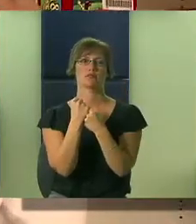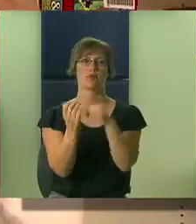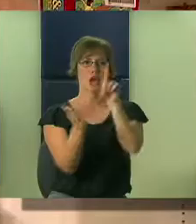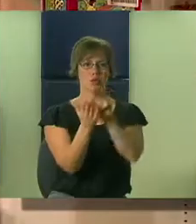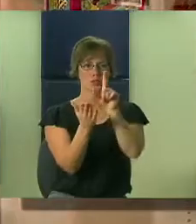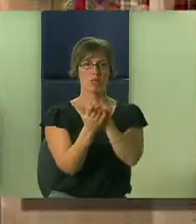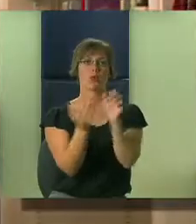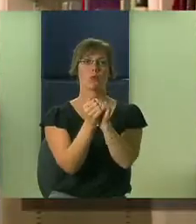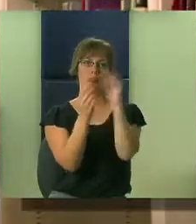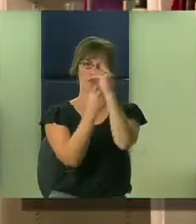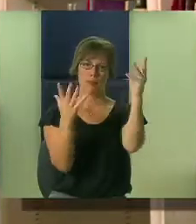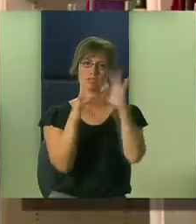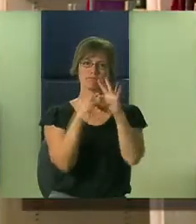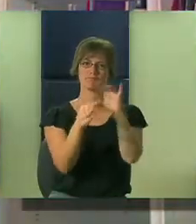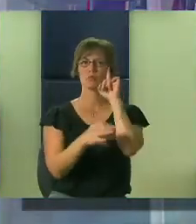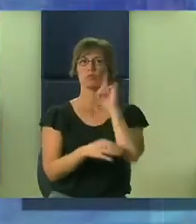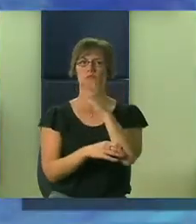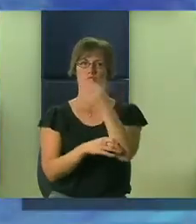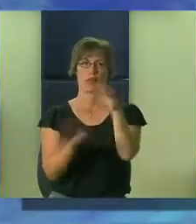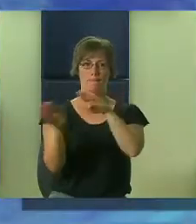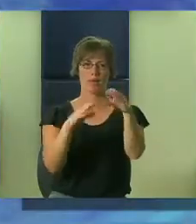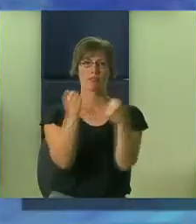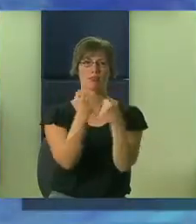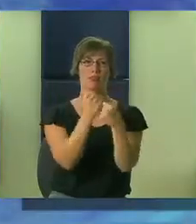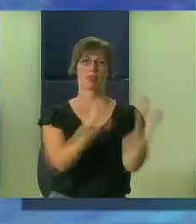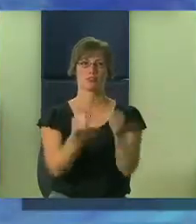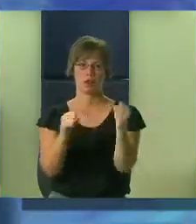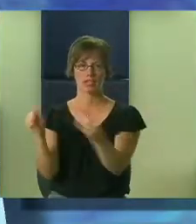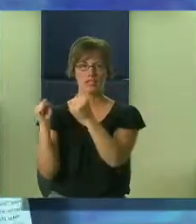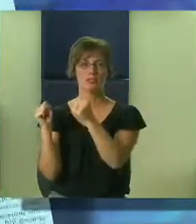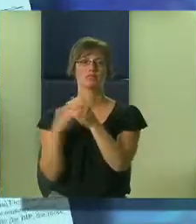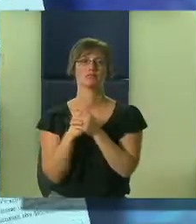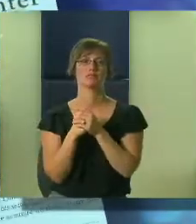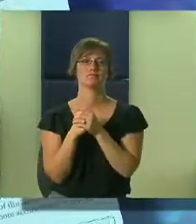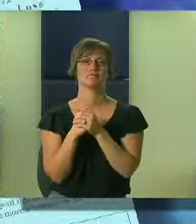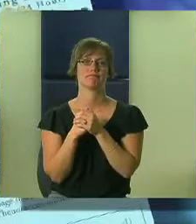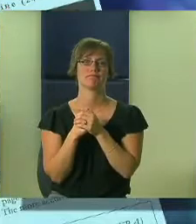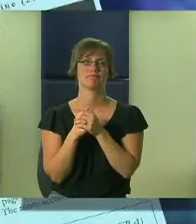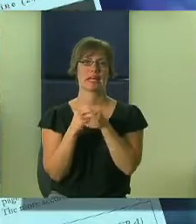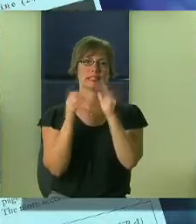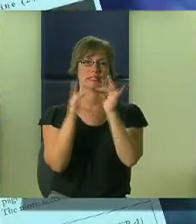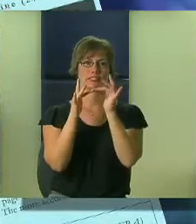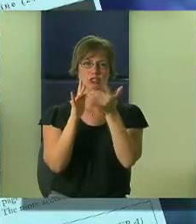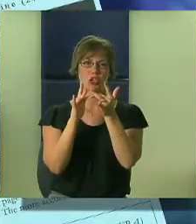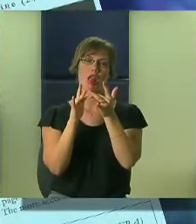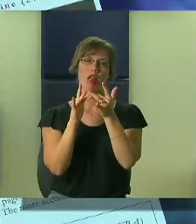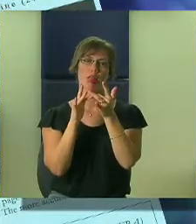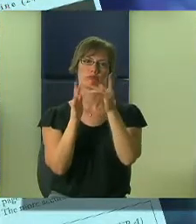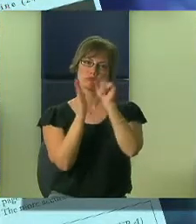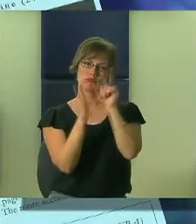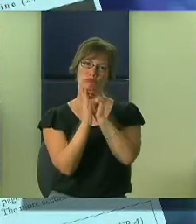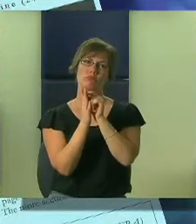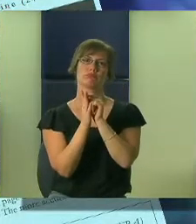behavior support. A newsletter with information on deafness and behavior support strategies.